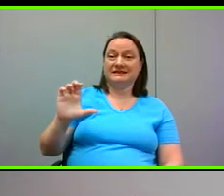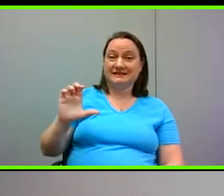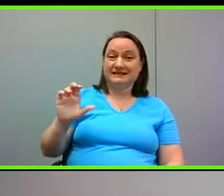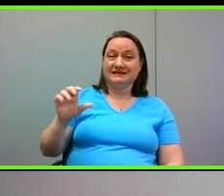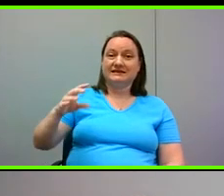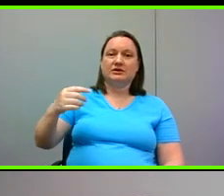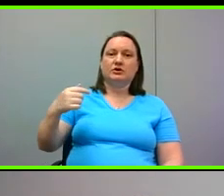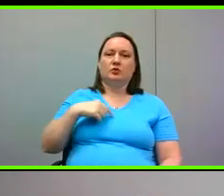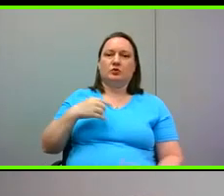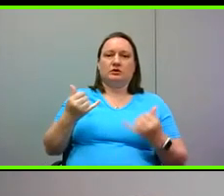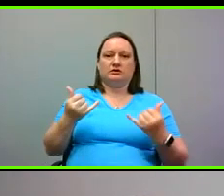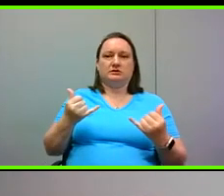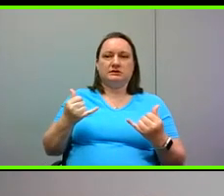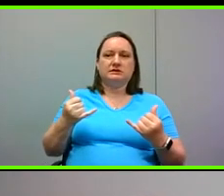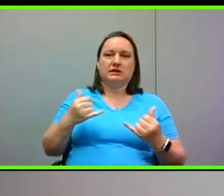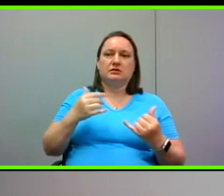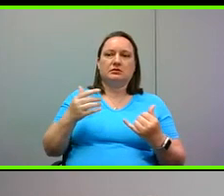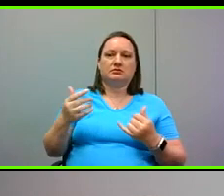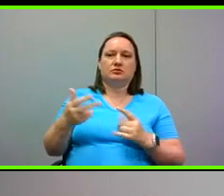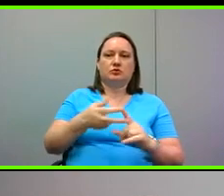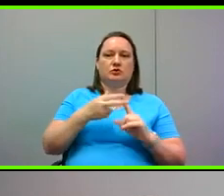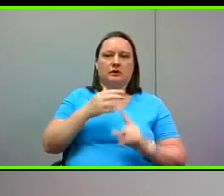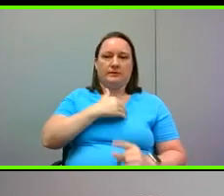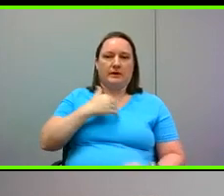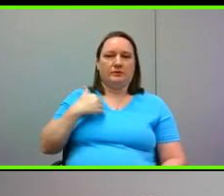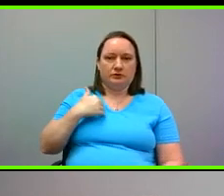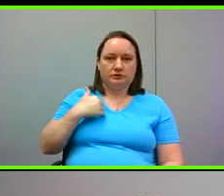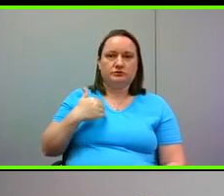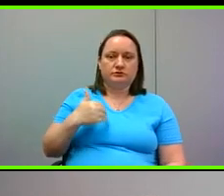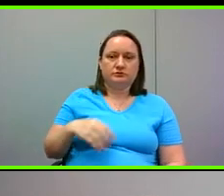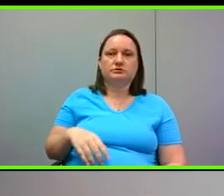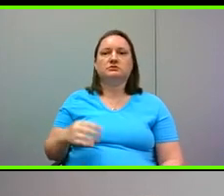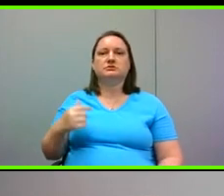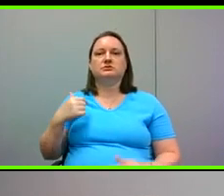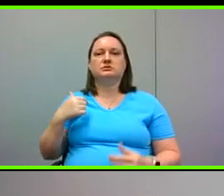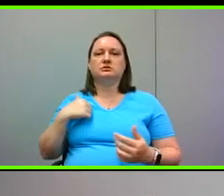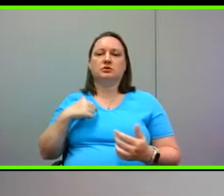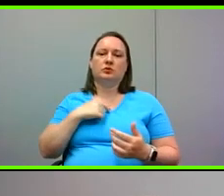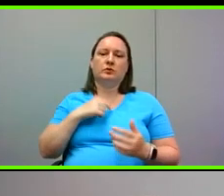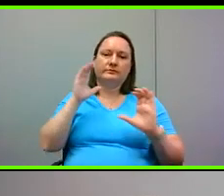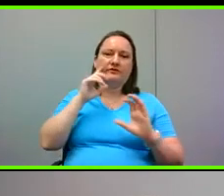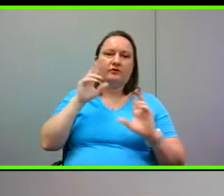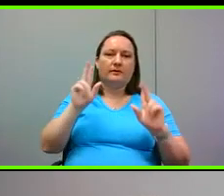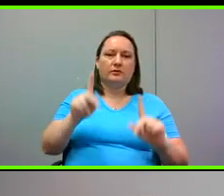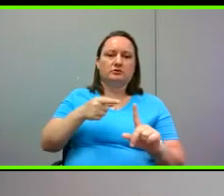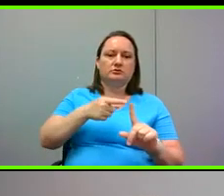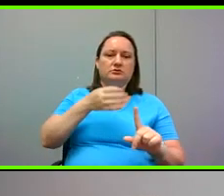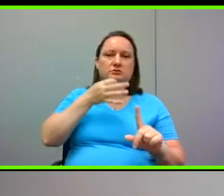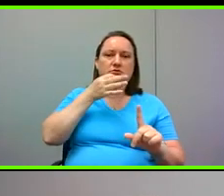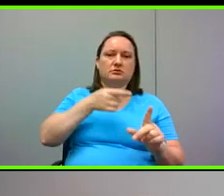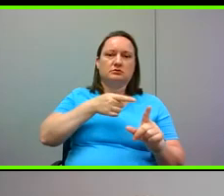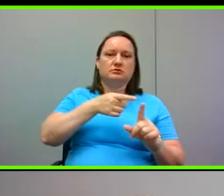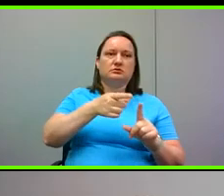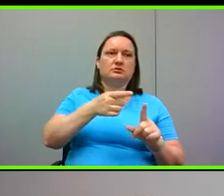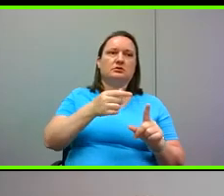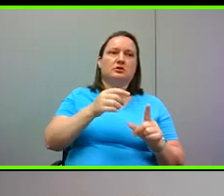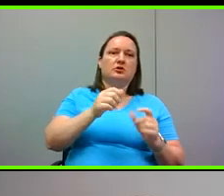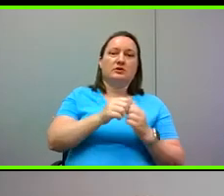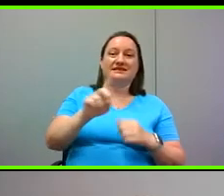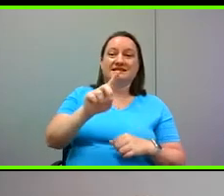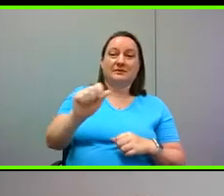recruitment phase. We are looking for someone with a disability that's not associated